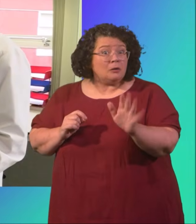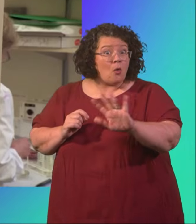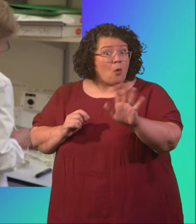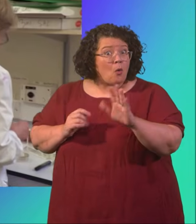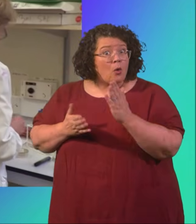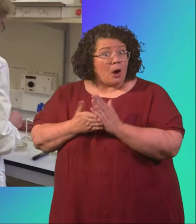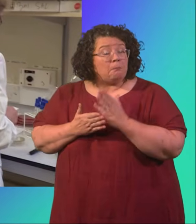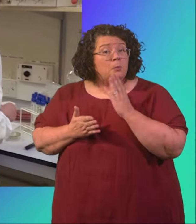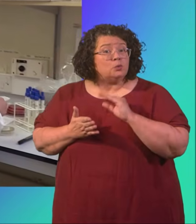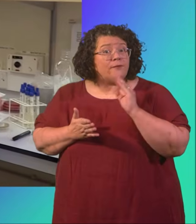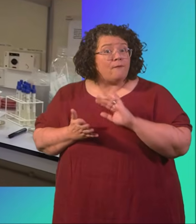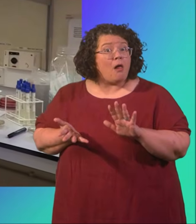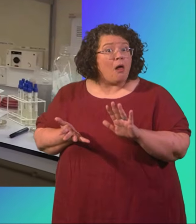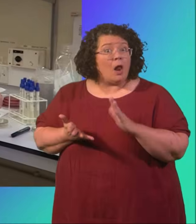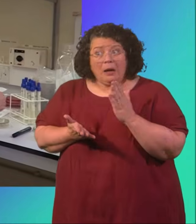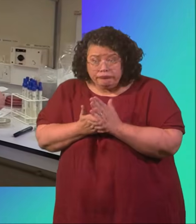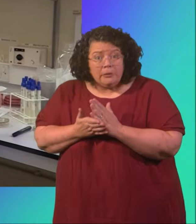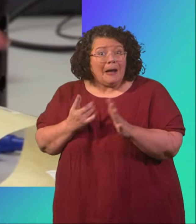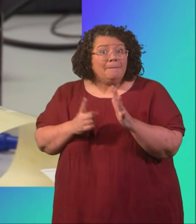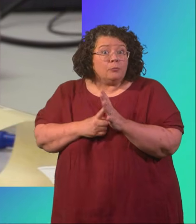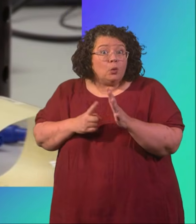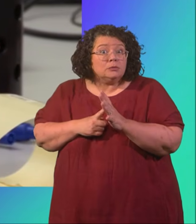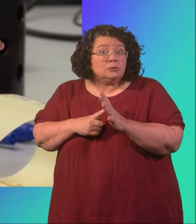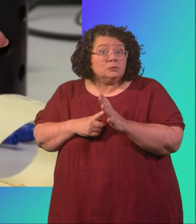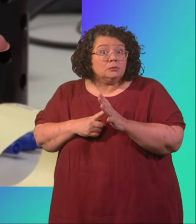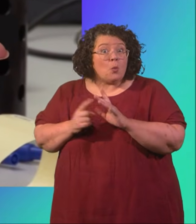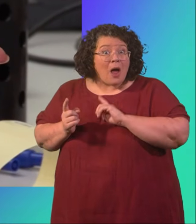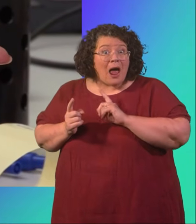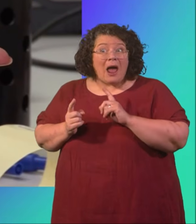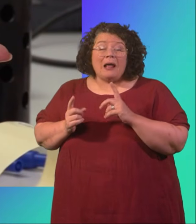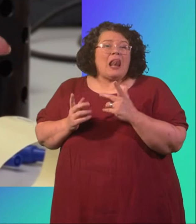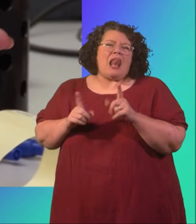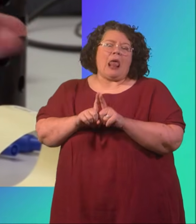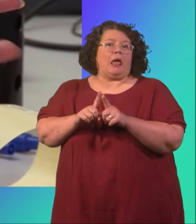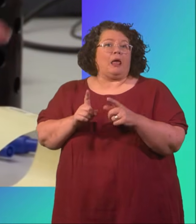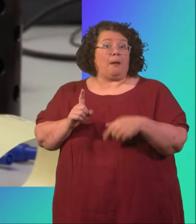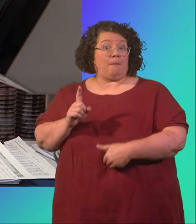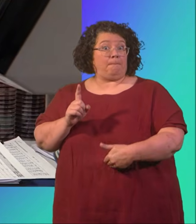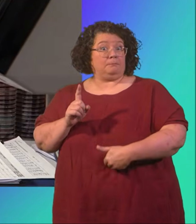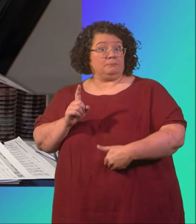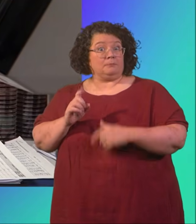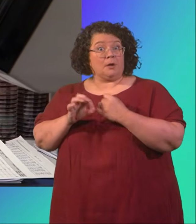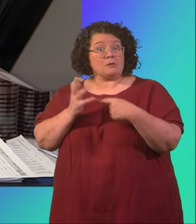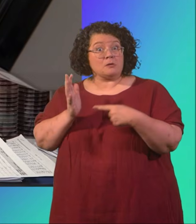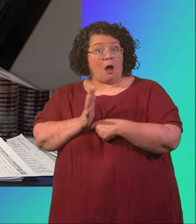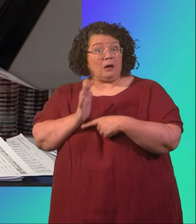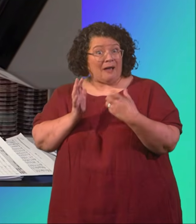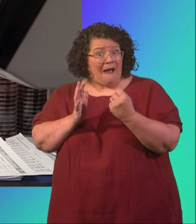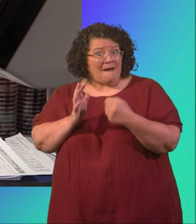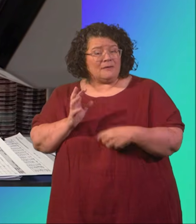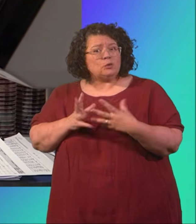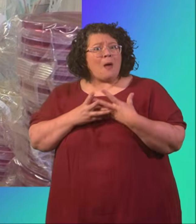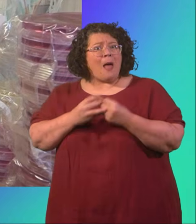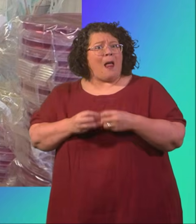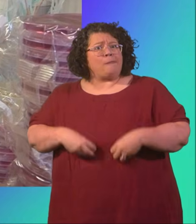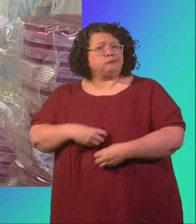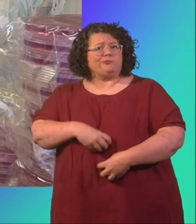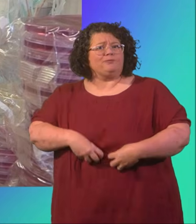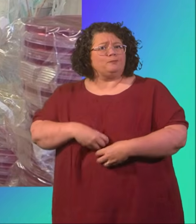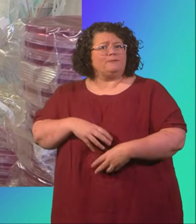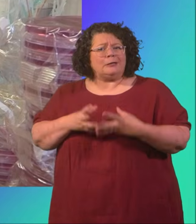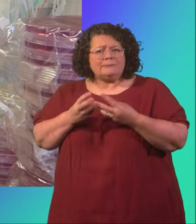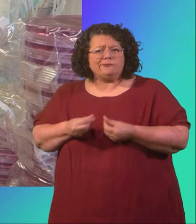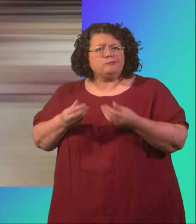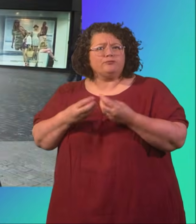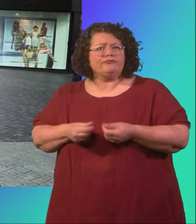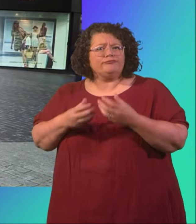got bugs in our gut and they help to digest food. And they fight disease too, by increasing the acidity in your gut to the point bad bacteria don't